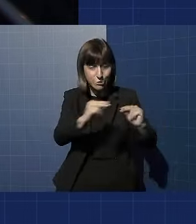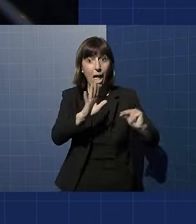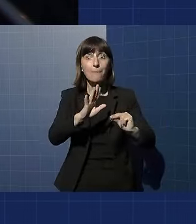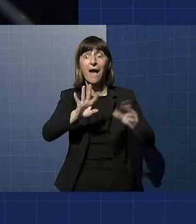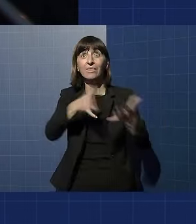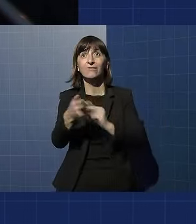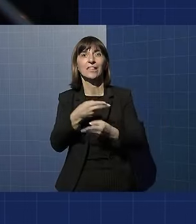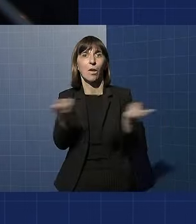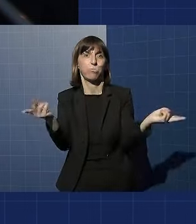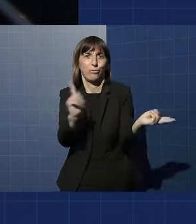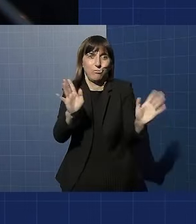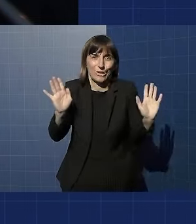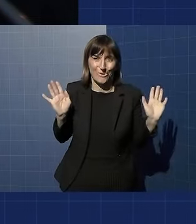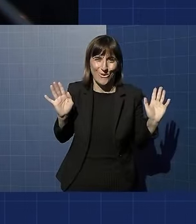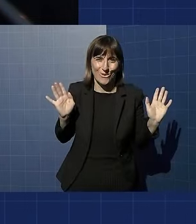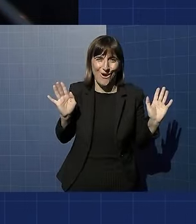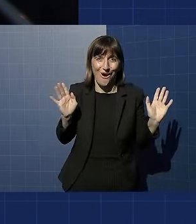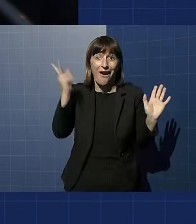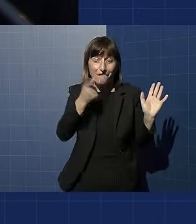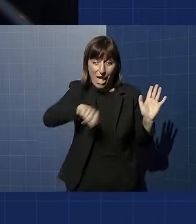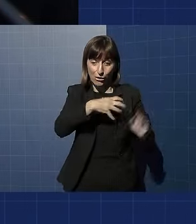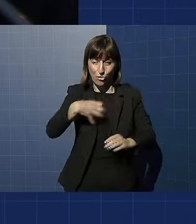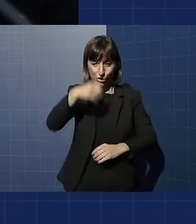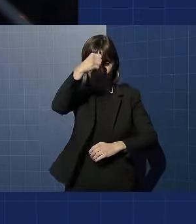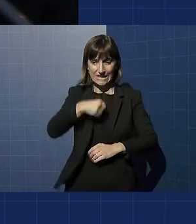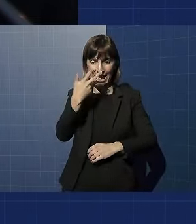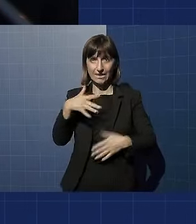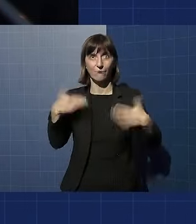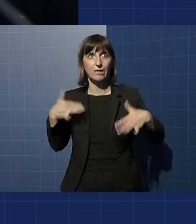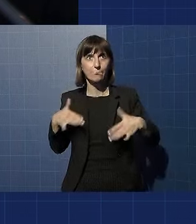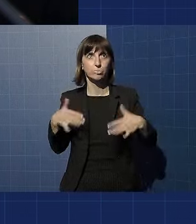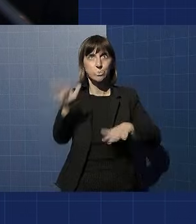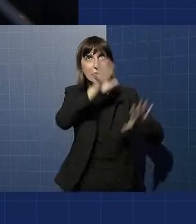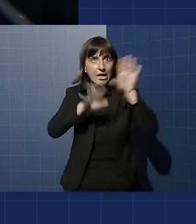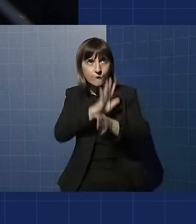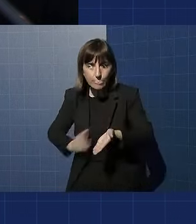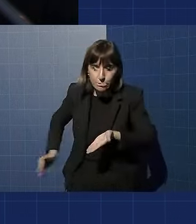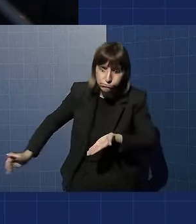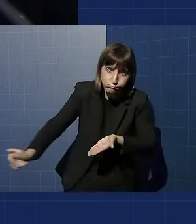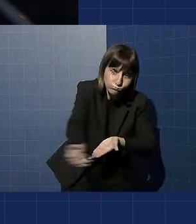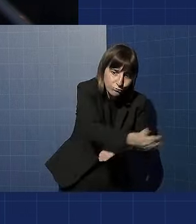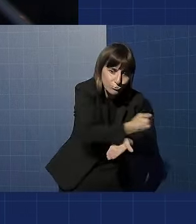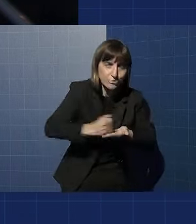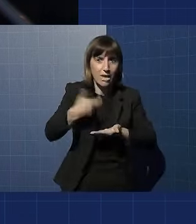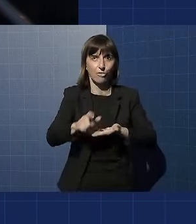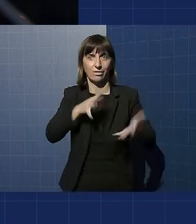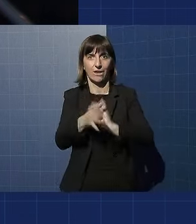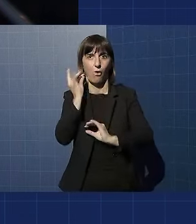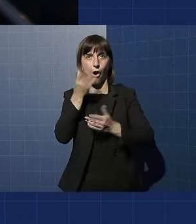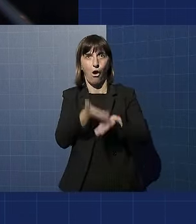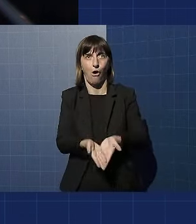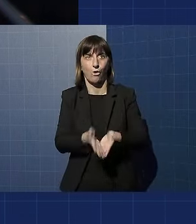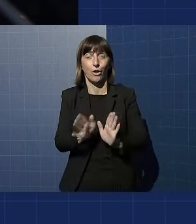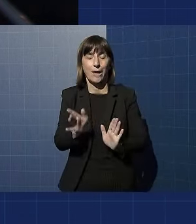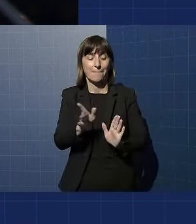it's so important, but astronauts don't always want to share it because, one, it's confidential, it's personal. Two, they